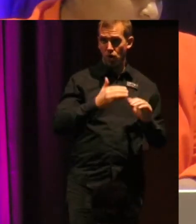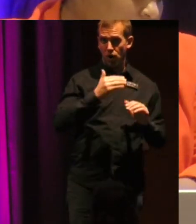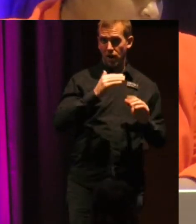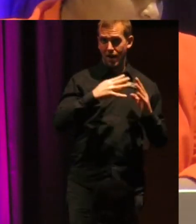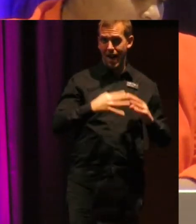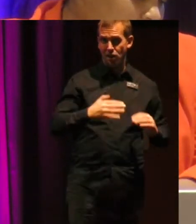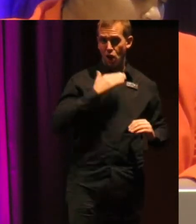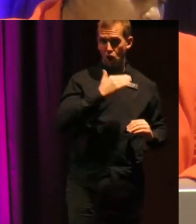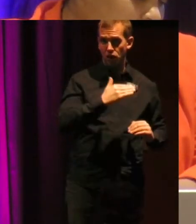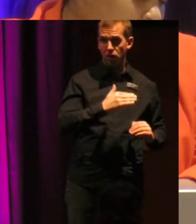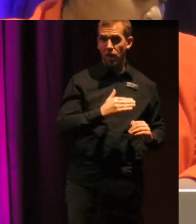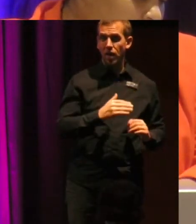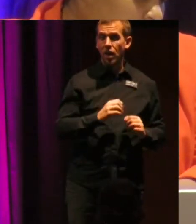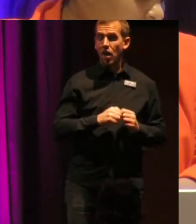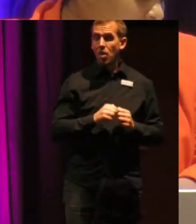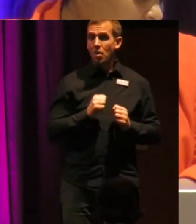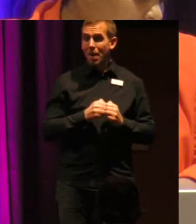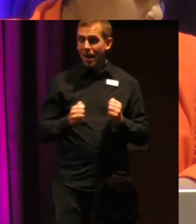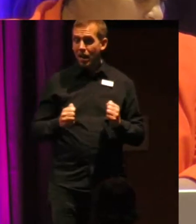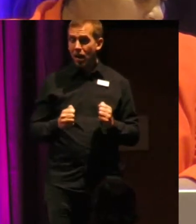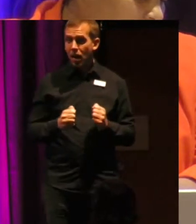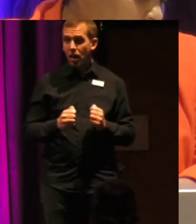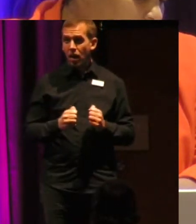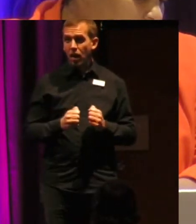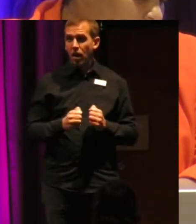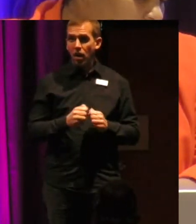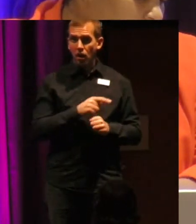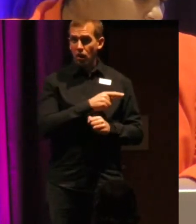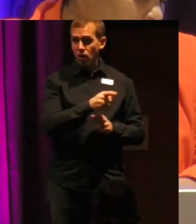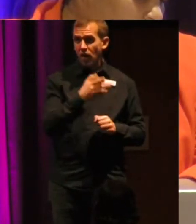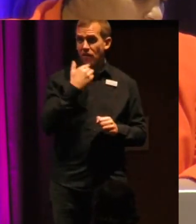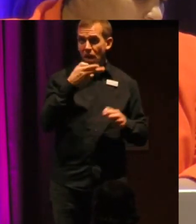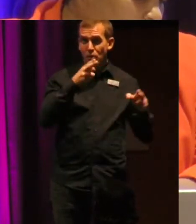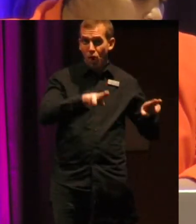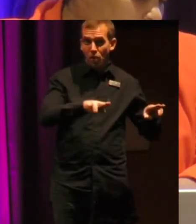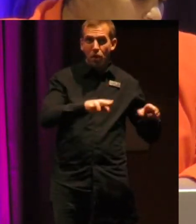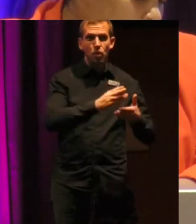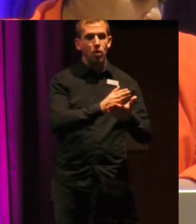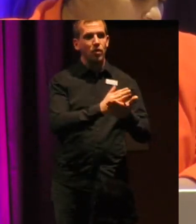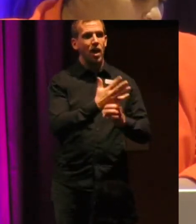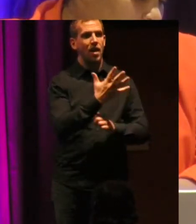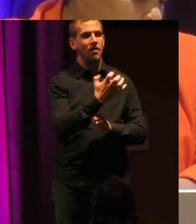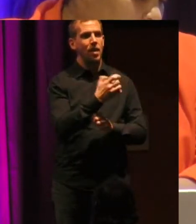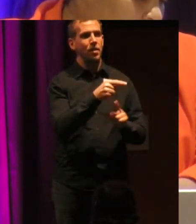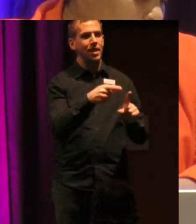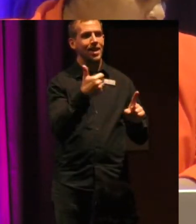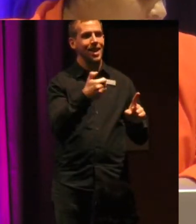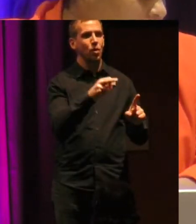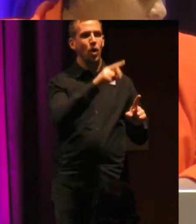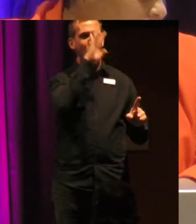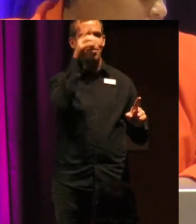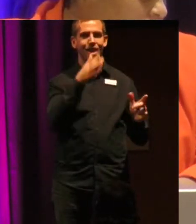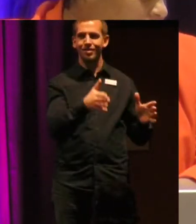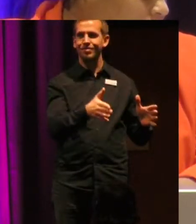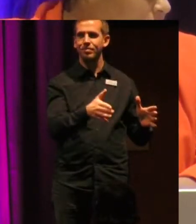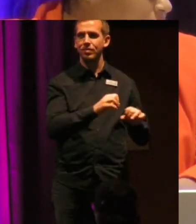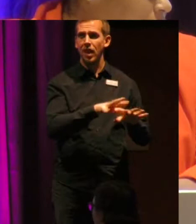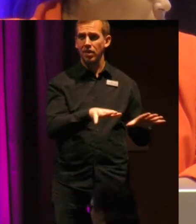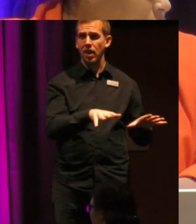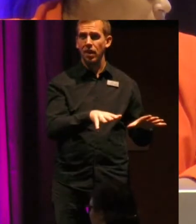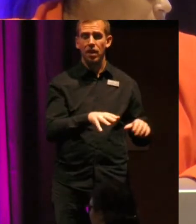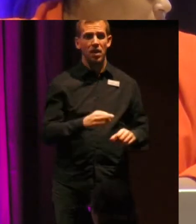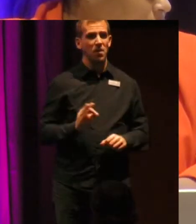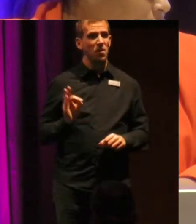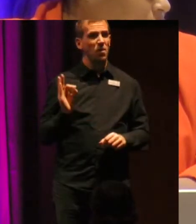And the age is 50 to 60 years, most of the perpetrators. We see